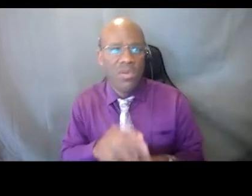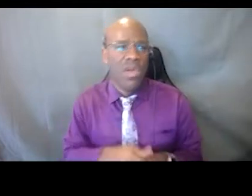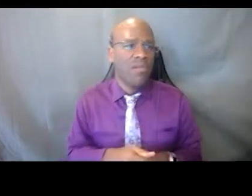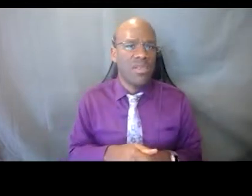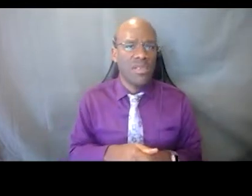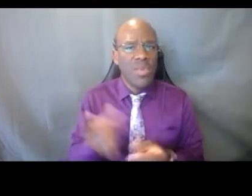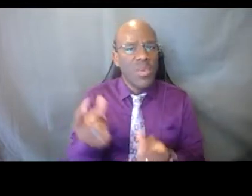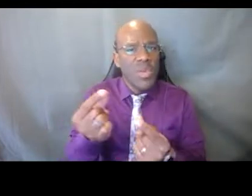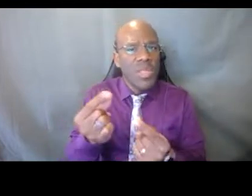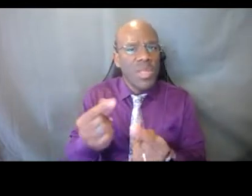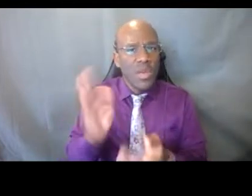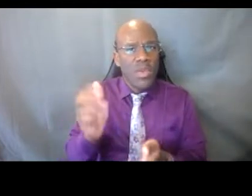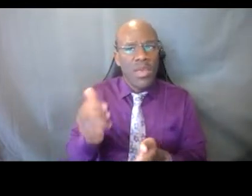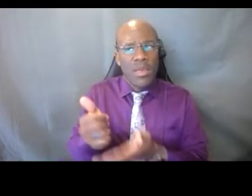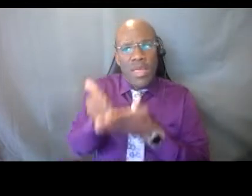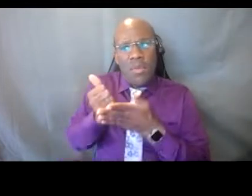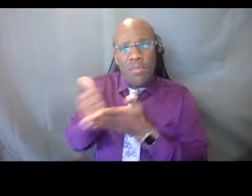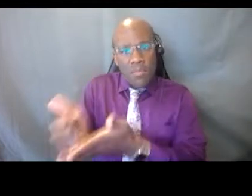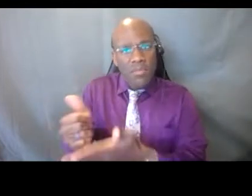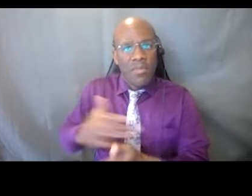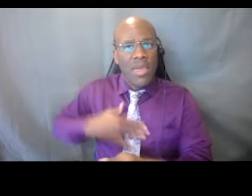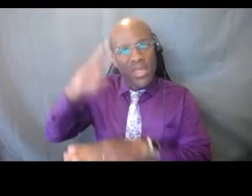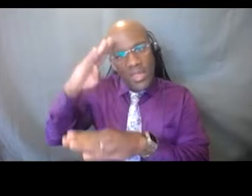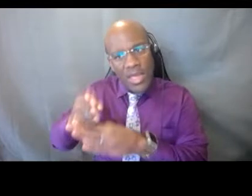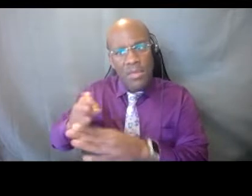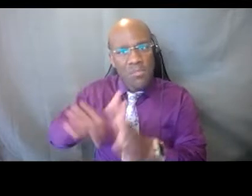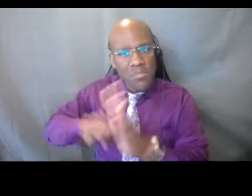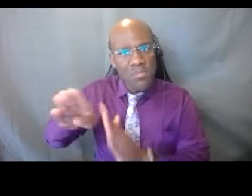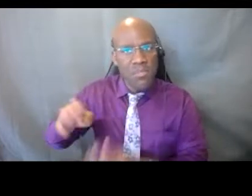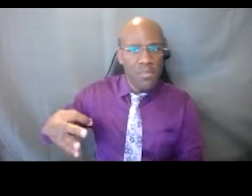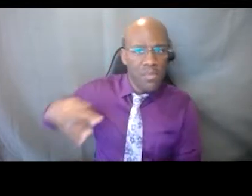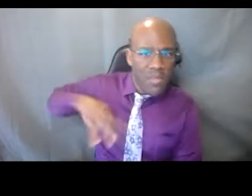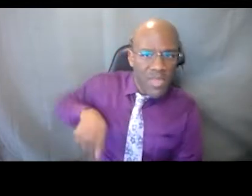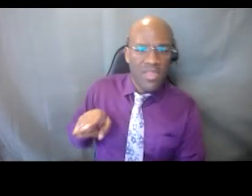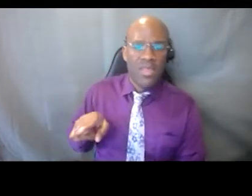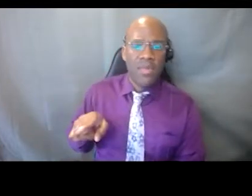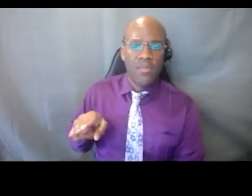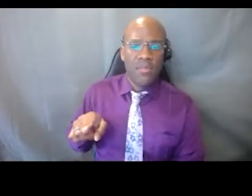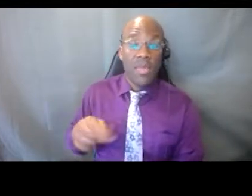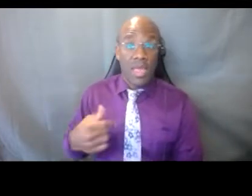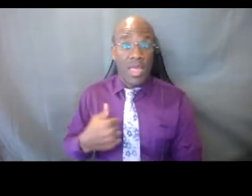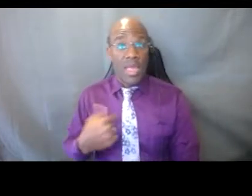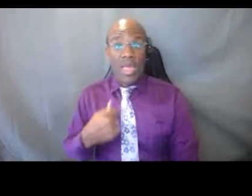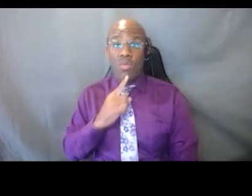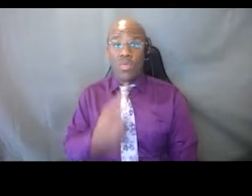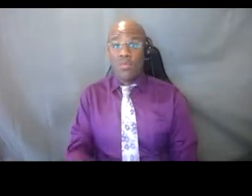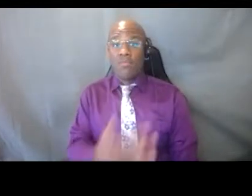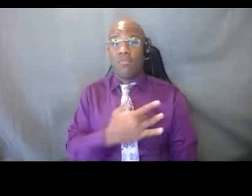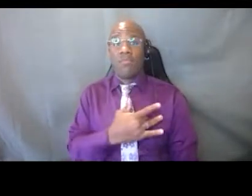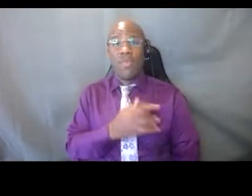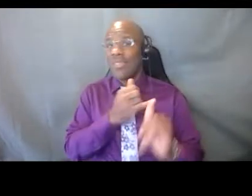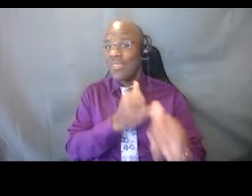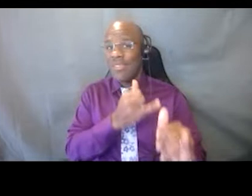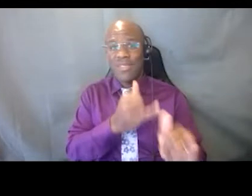that's going to benefit my son. And truly, again, I have to say that I also resonated with this particular, with Josephine,